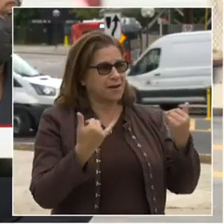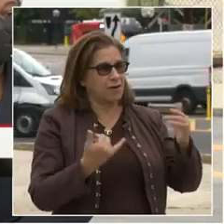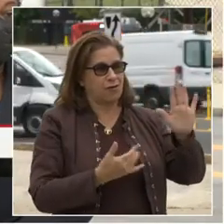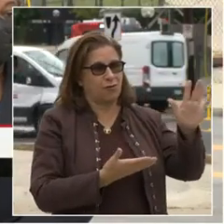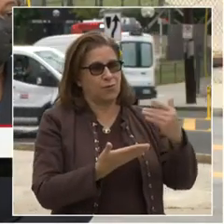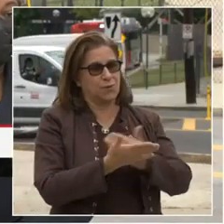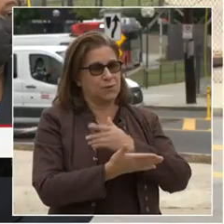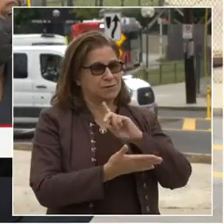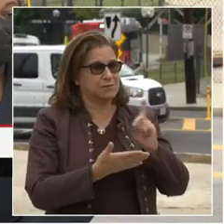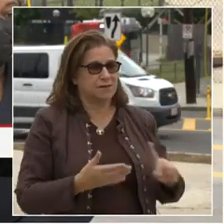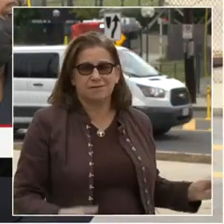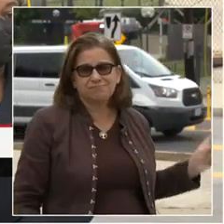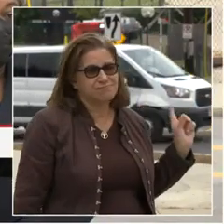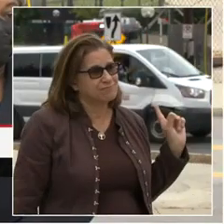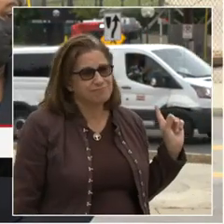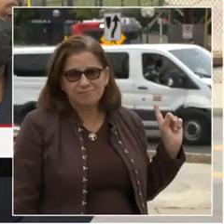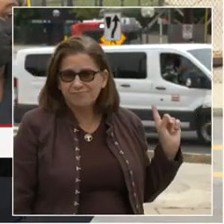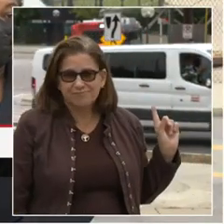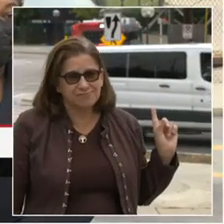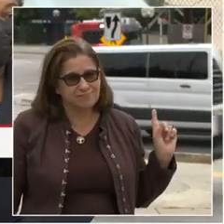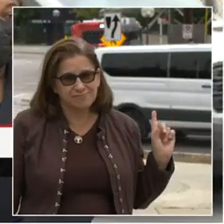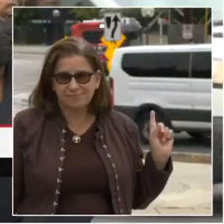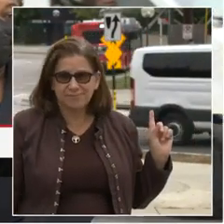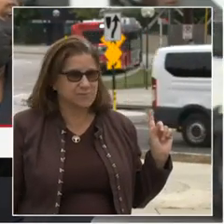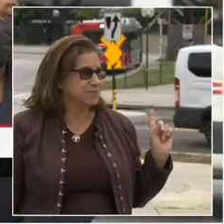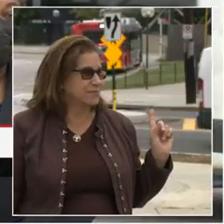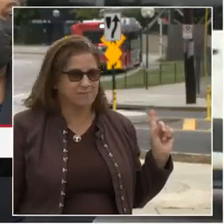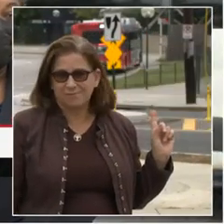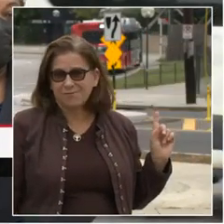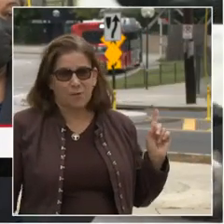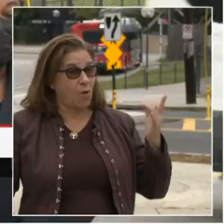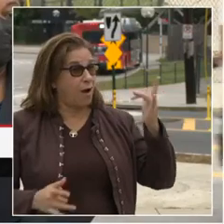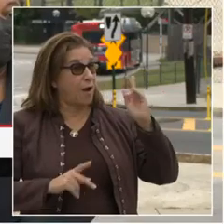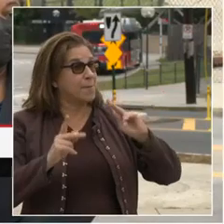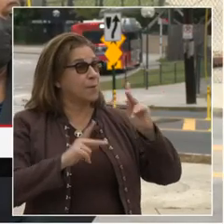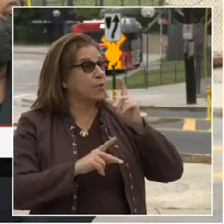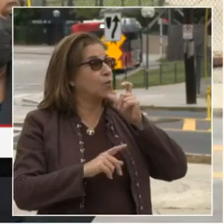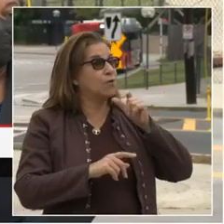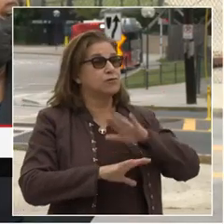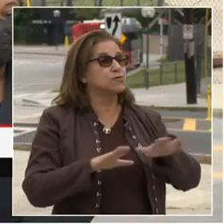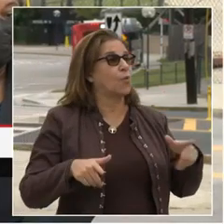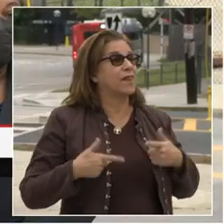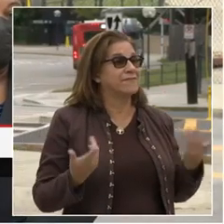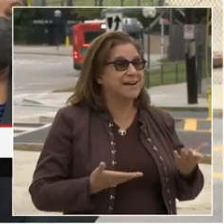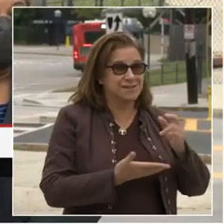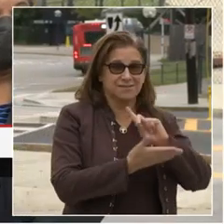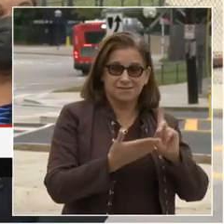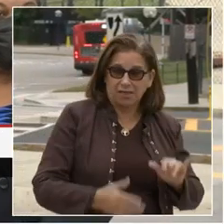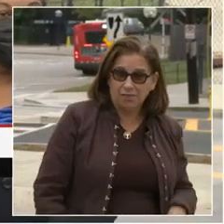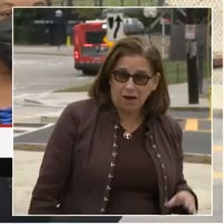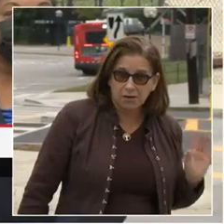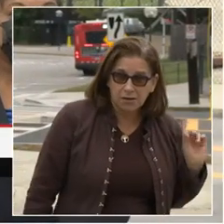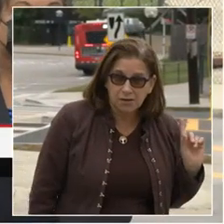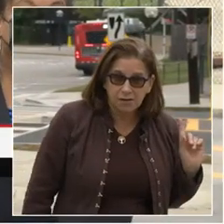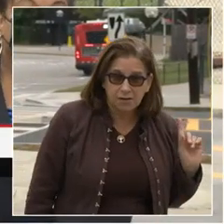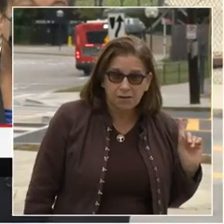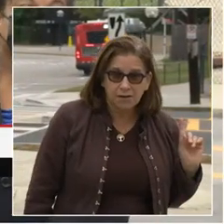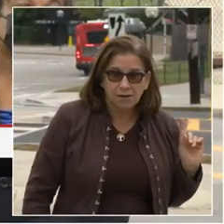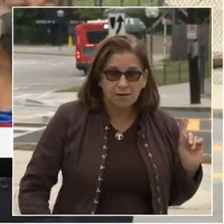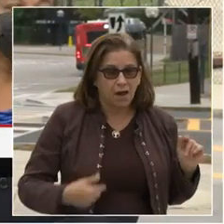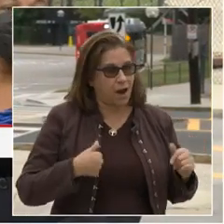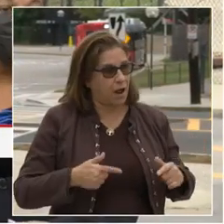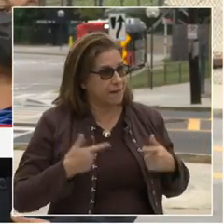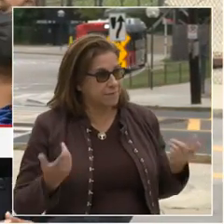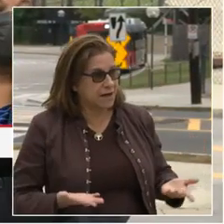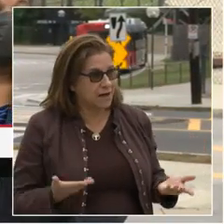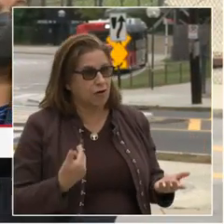somebody brought this in from some other city. This ain't going to work here on Sheriff Road, and we know that. We've been here. Okay. So we want to work with DDOT as